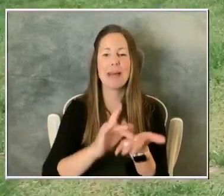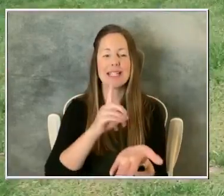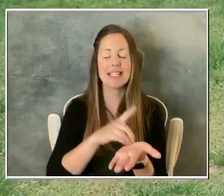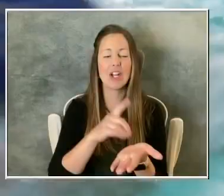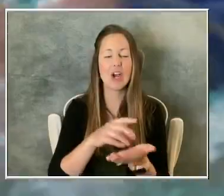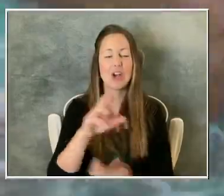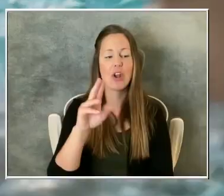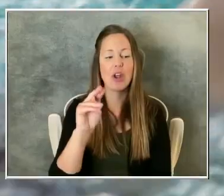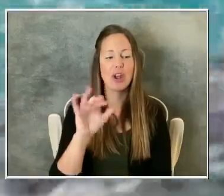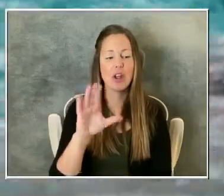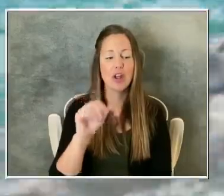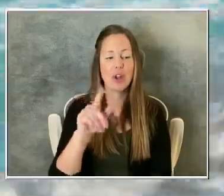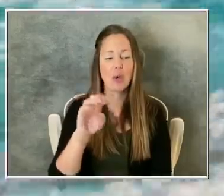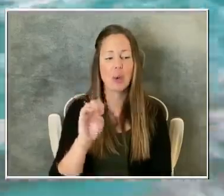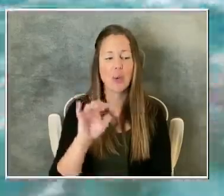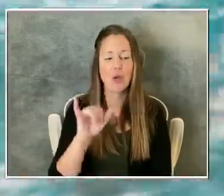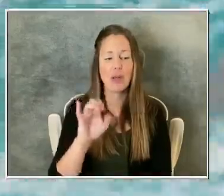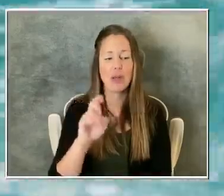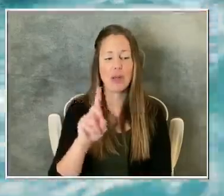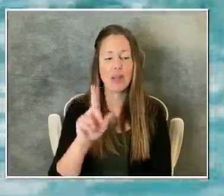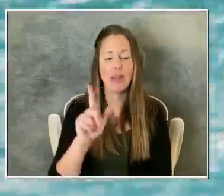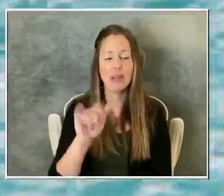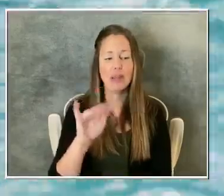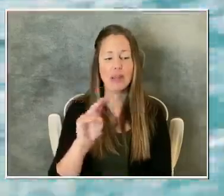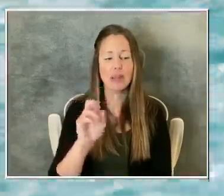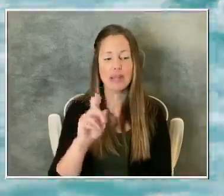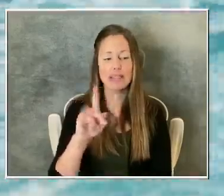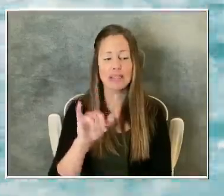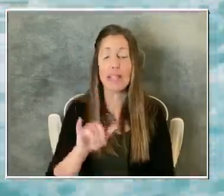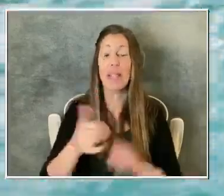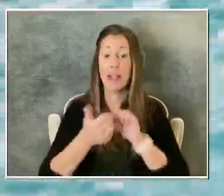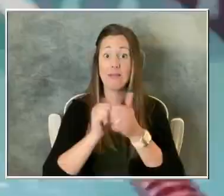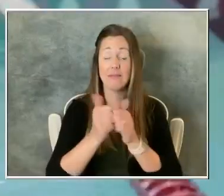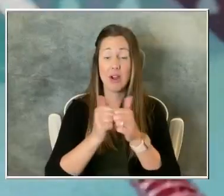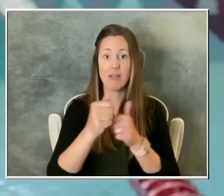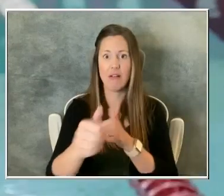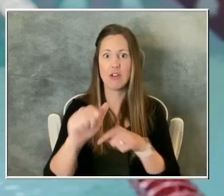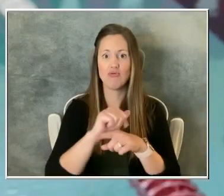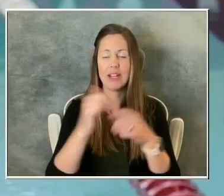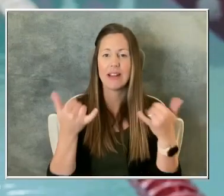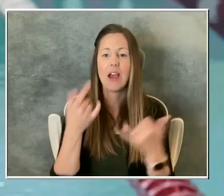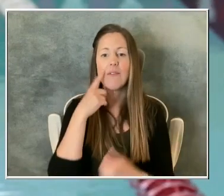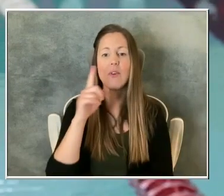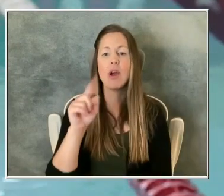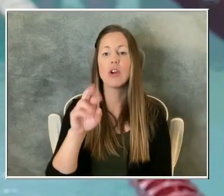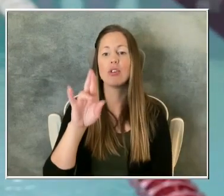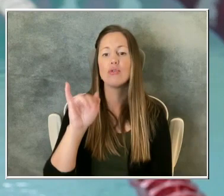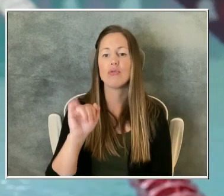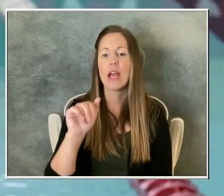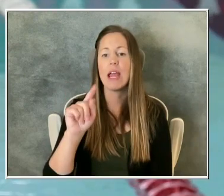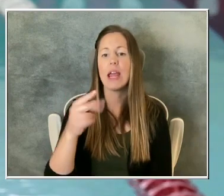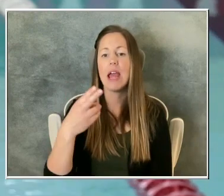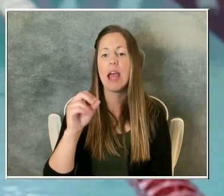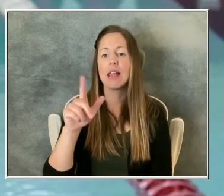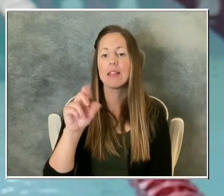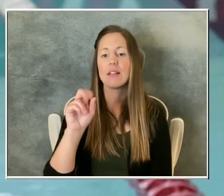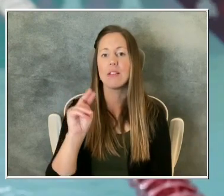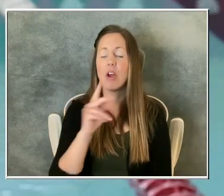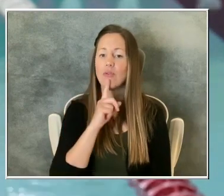marathon runner, currently training for a triathlon. Oh my goodness, it's probably one of the most